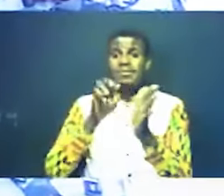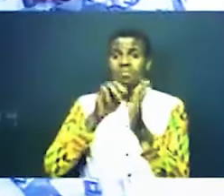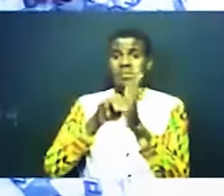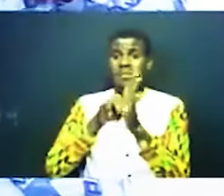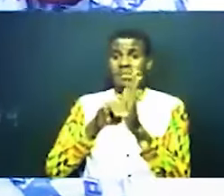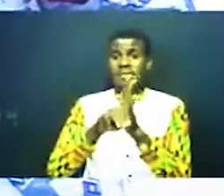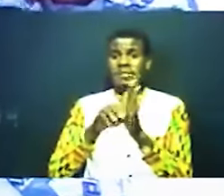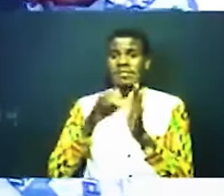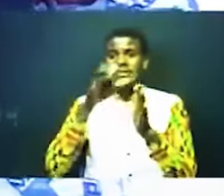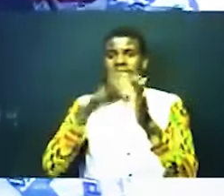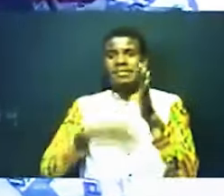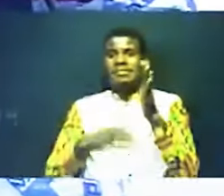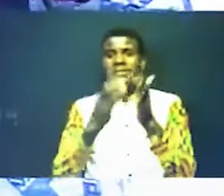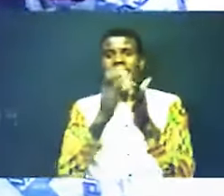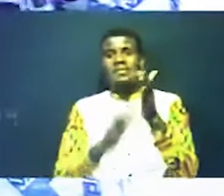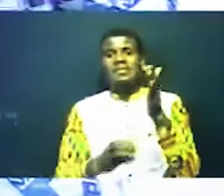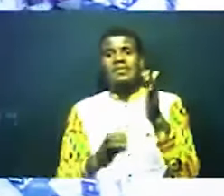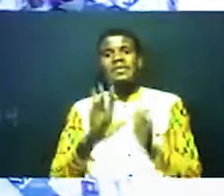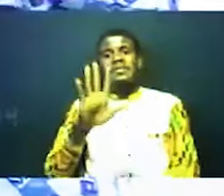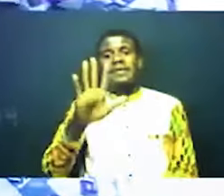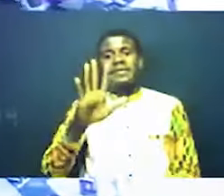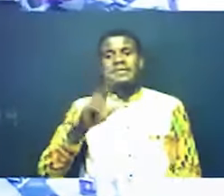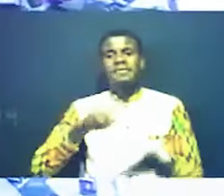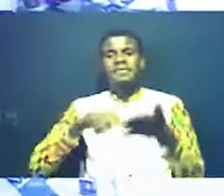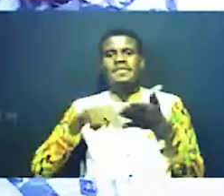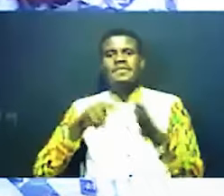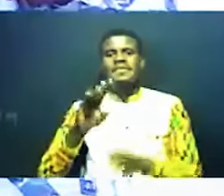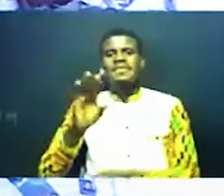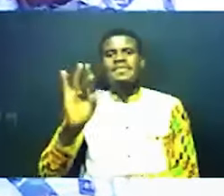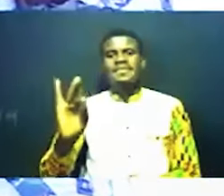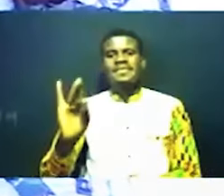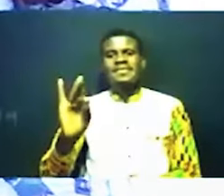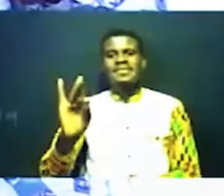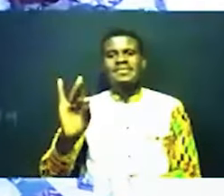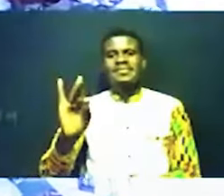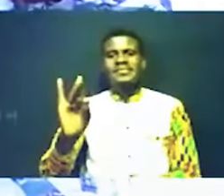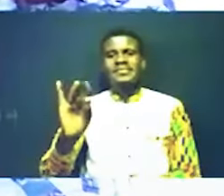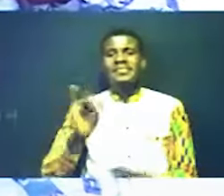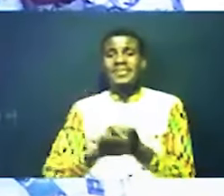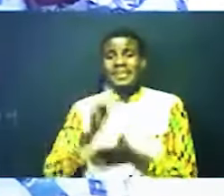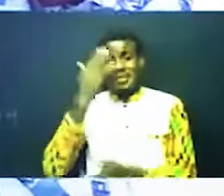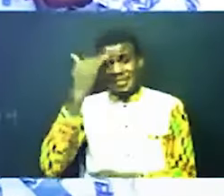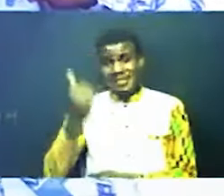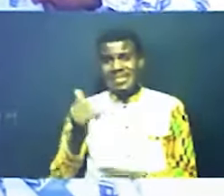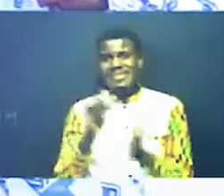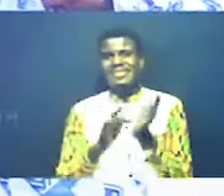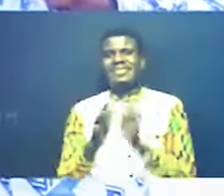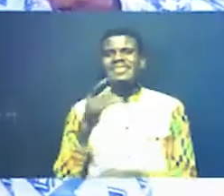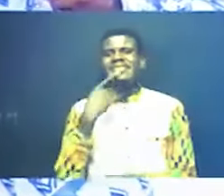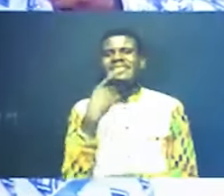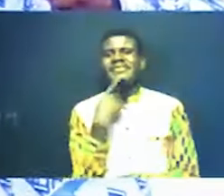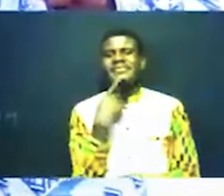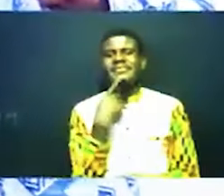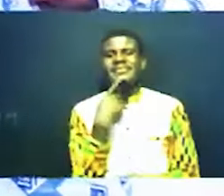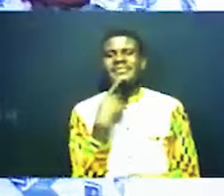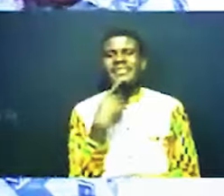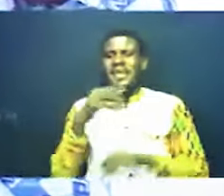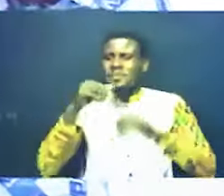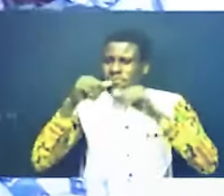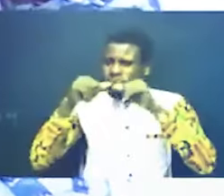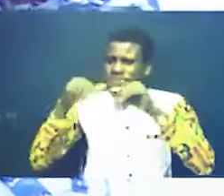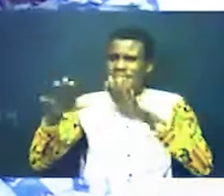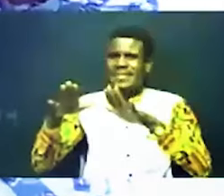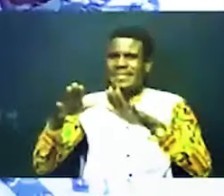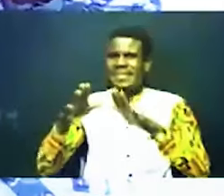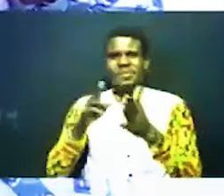verse 8. Matthew asempano eti. Now, that is why Jesus said this. Blessed are